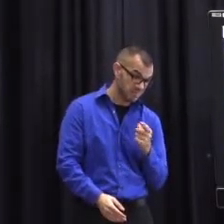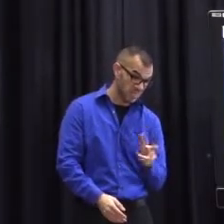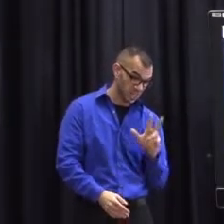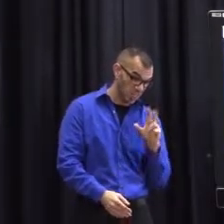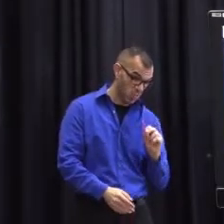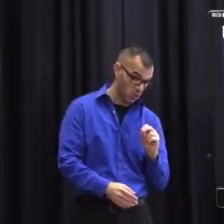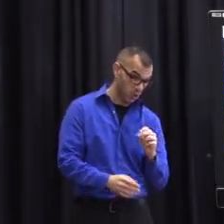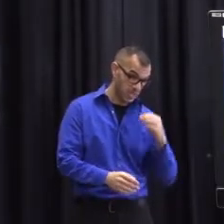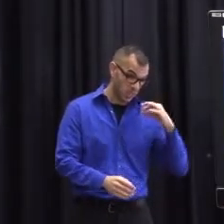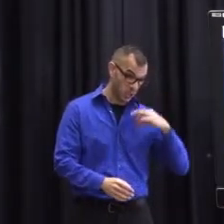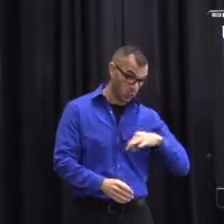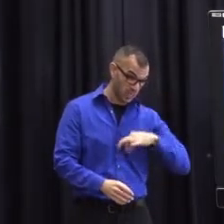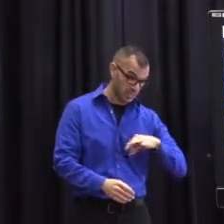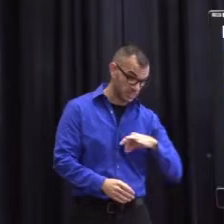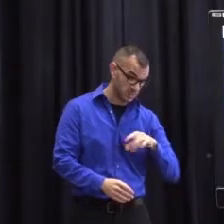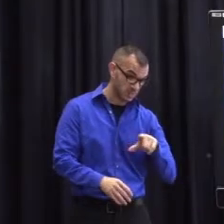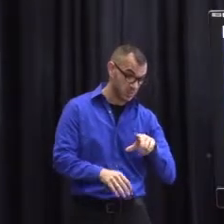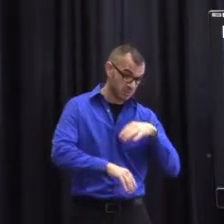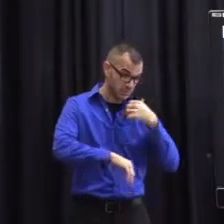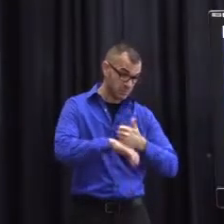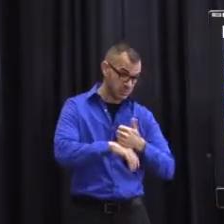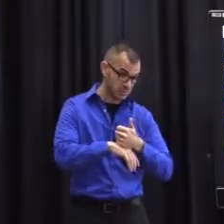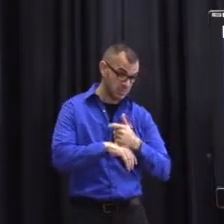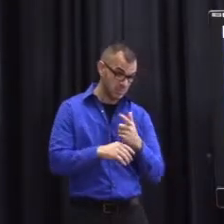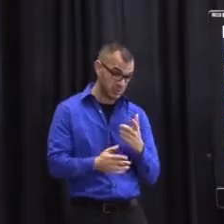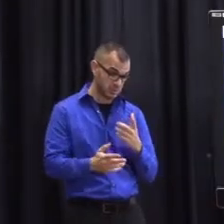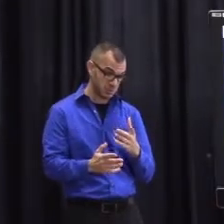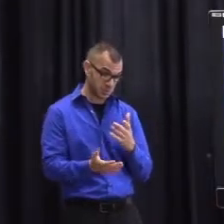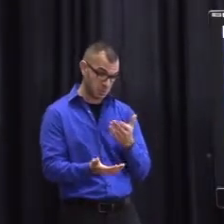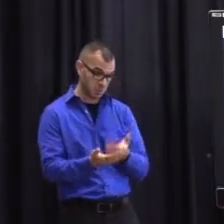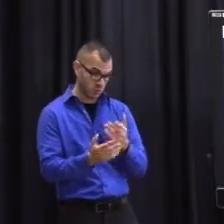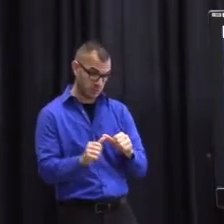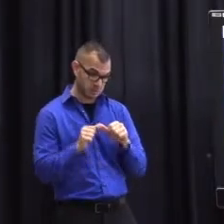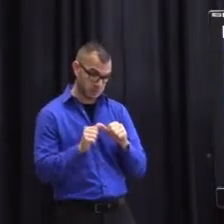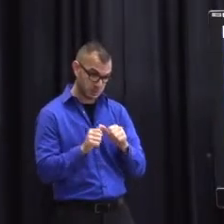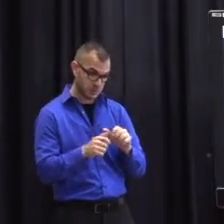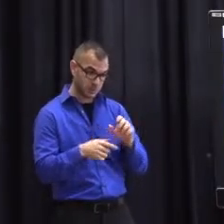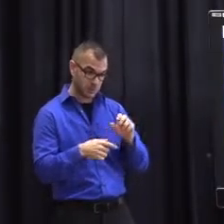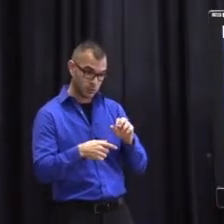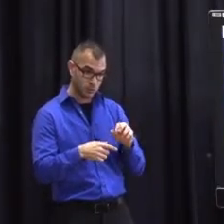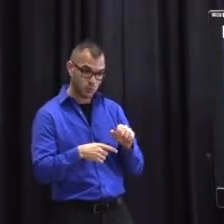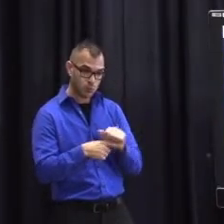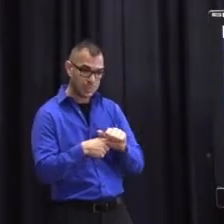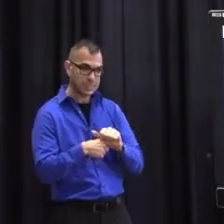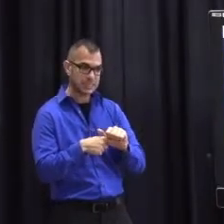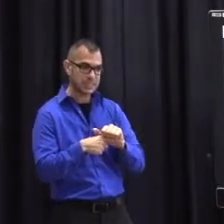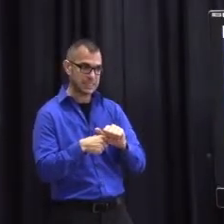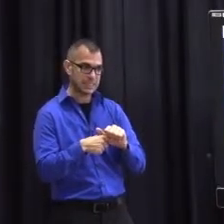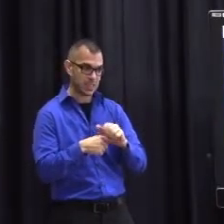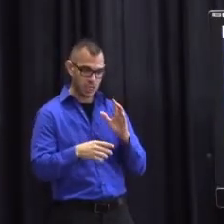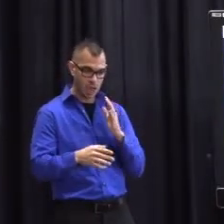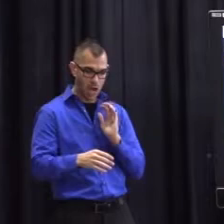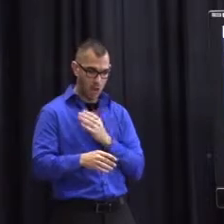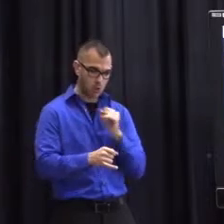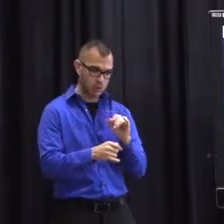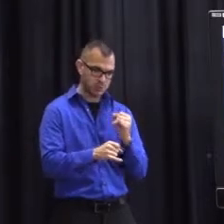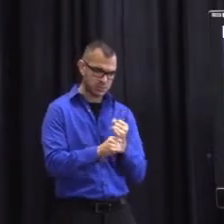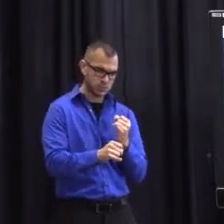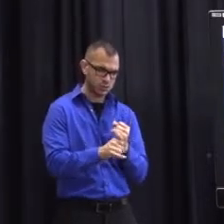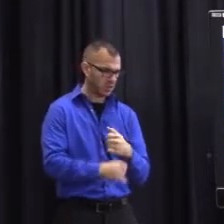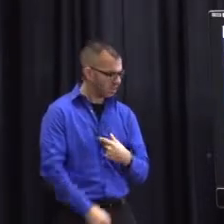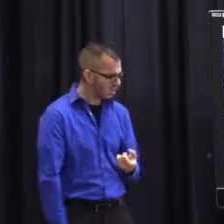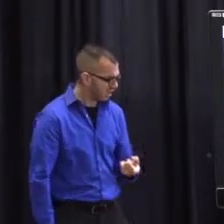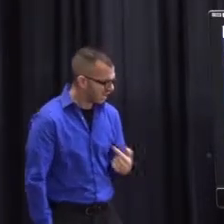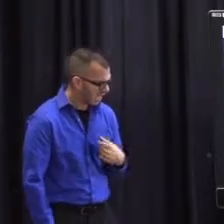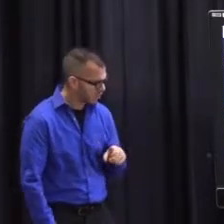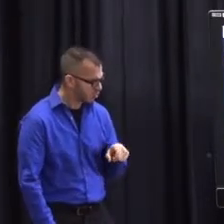30 credits because you have to establish residency at our institution. And so she said, but